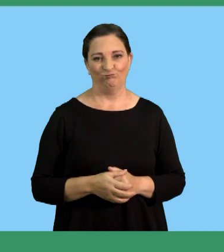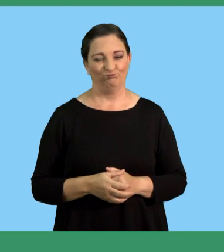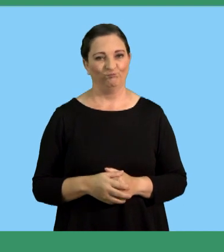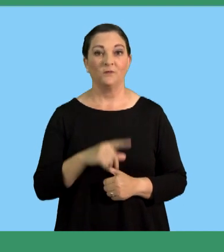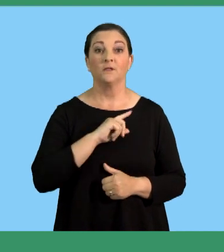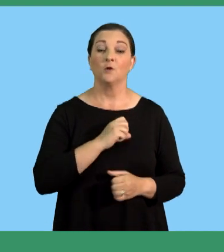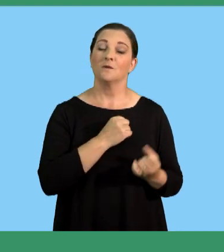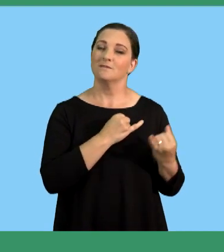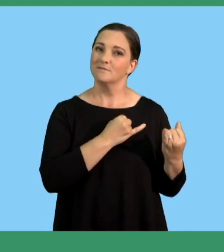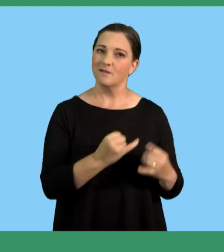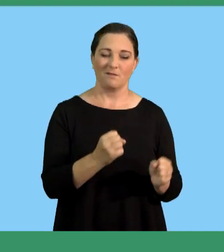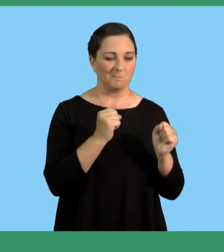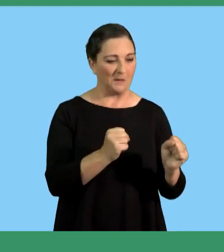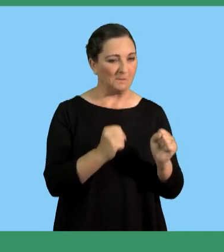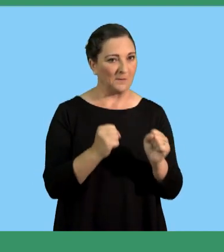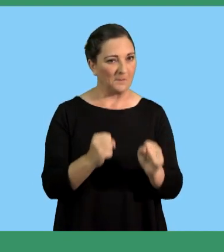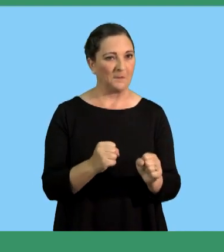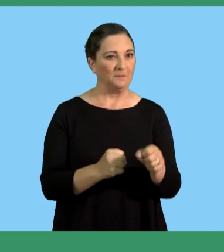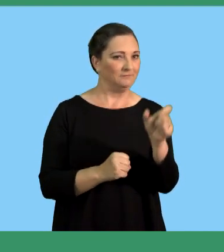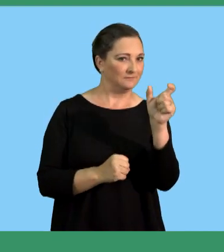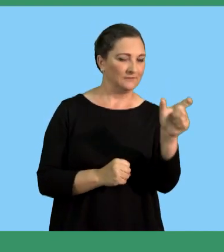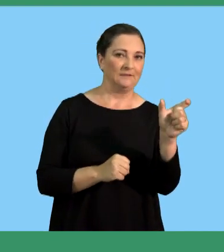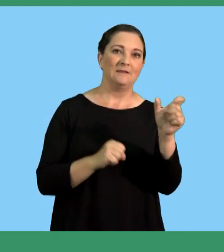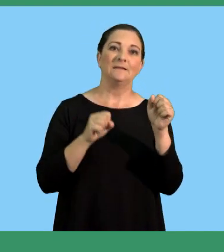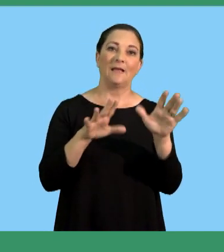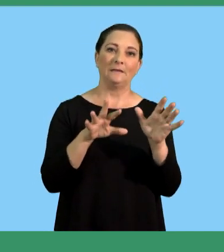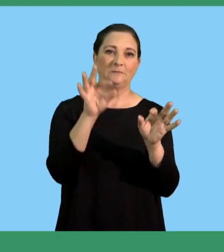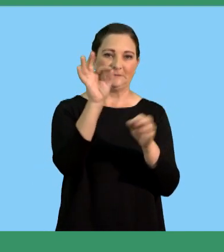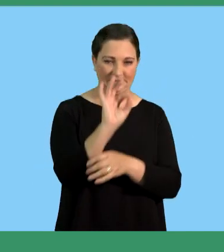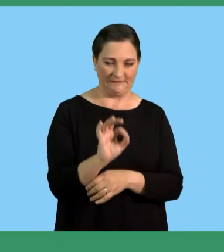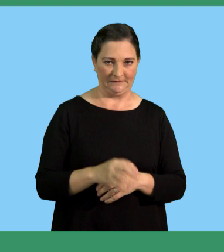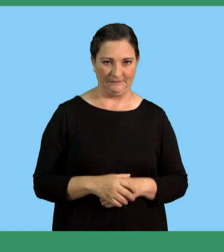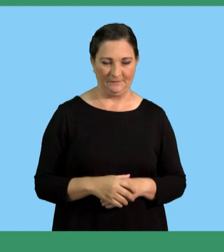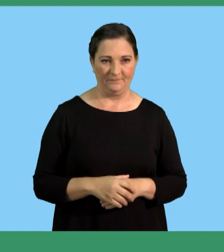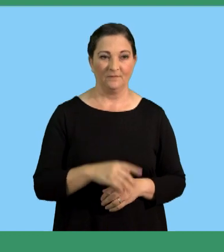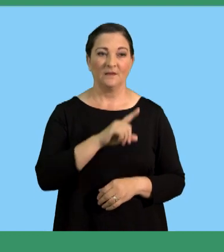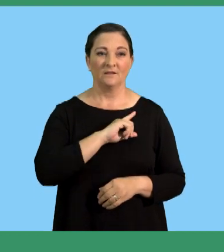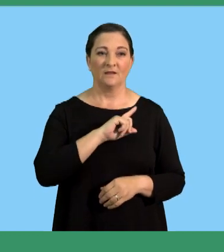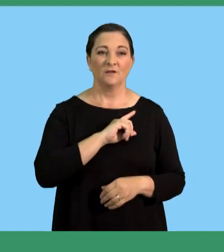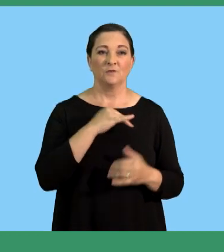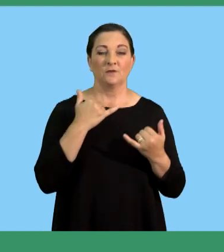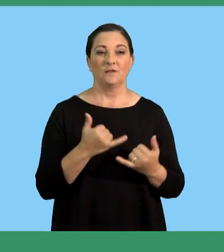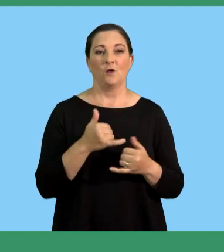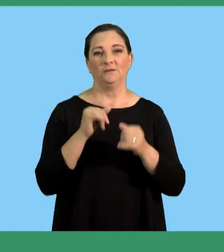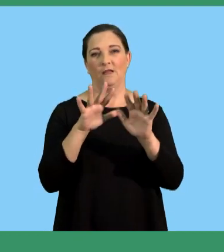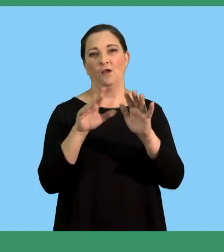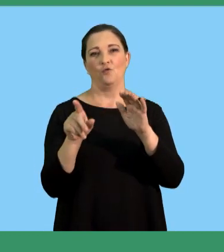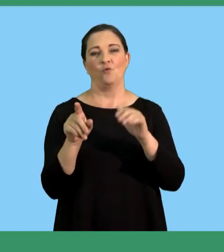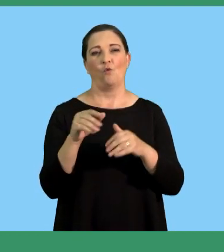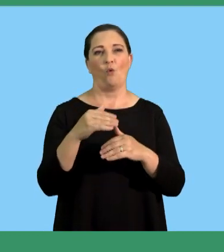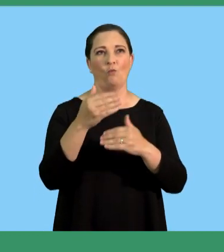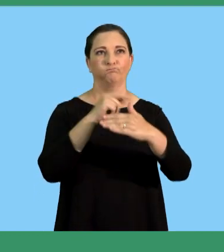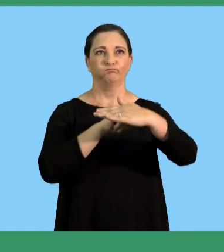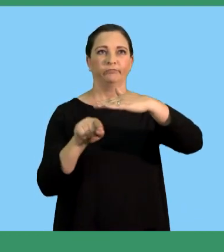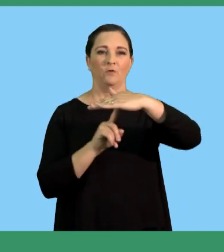into the principal amount. So we still use the same principal amount and say 10%. Then 10 over